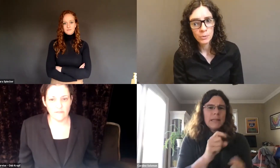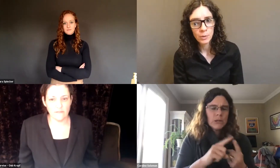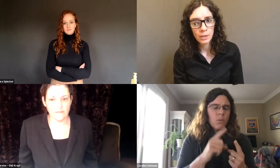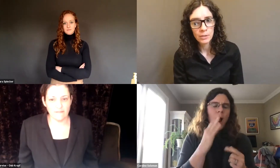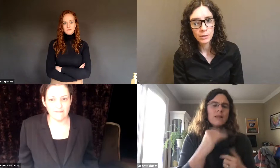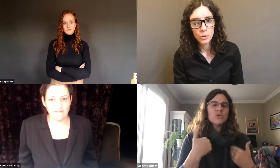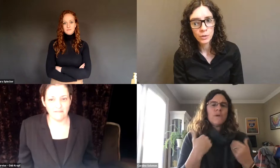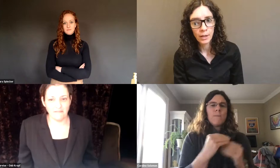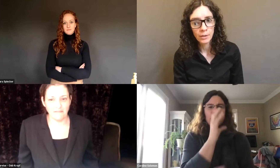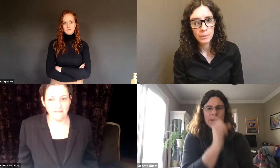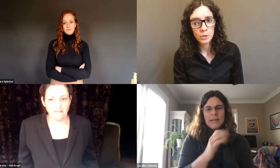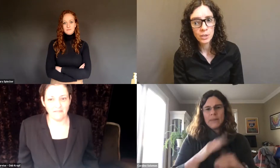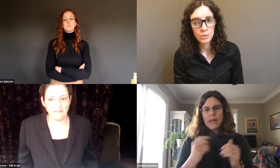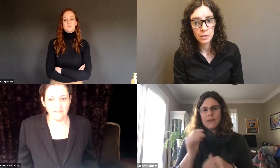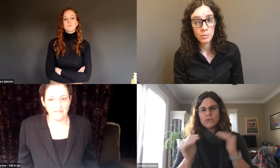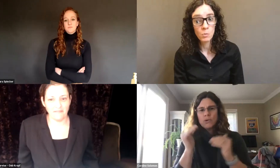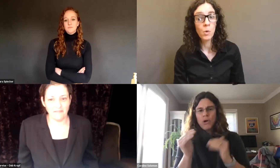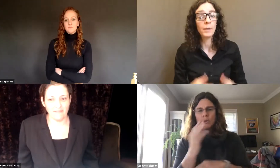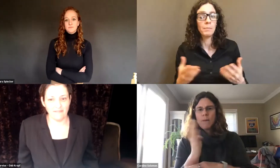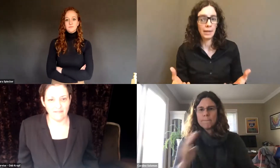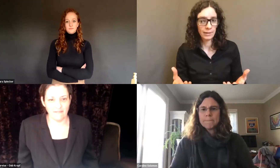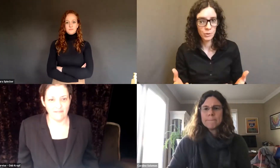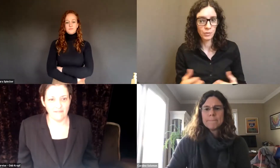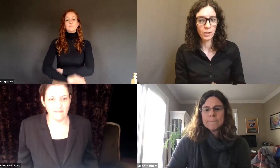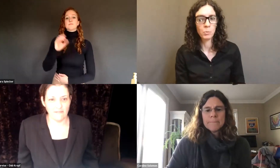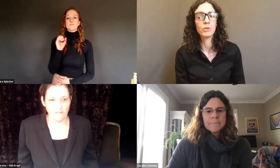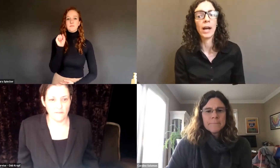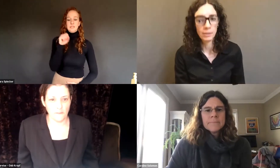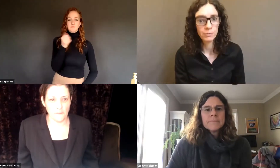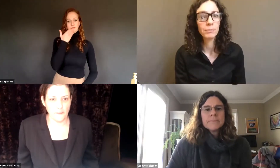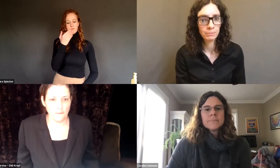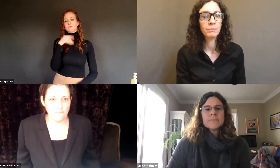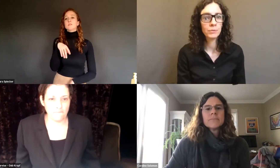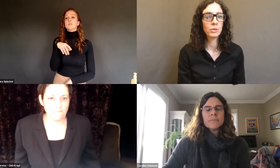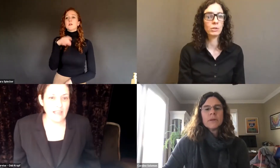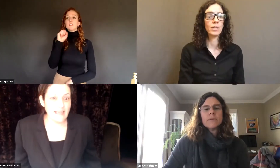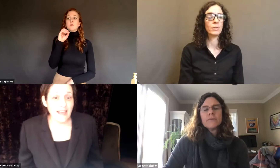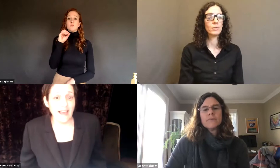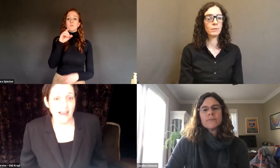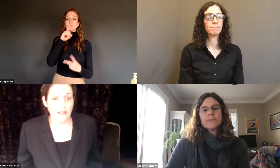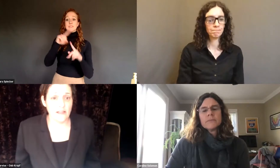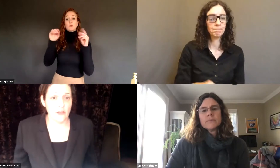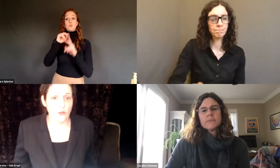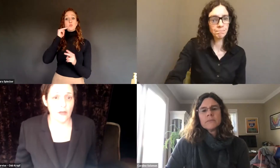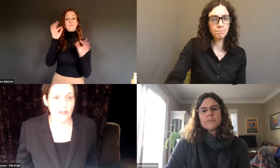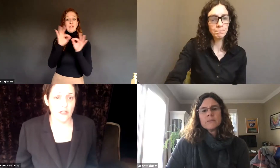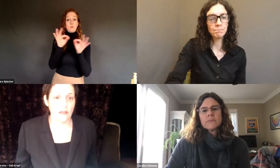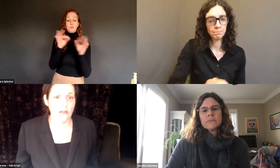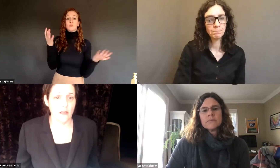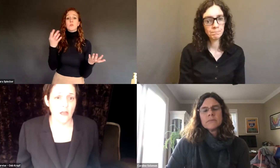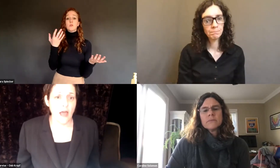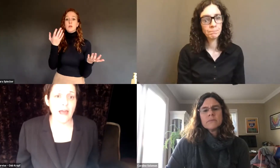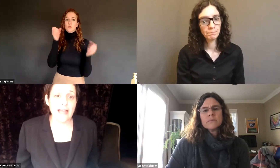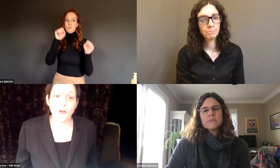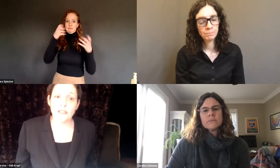value between adults and juveniles? I'm just interested, what makes juveniles more attractive to grazers? Yeah, that's a good